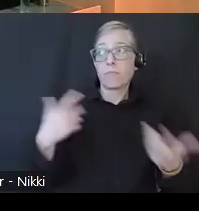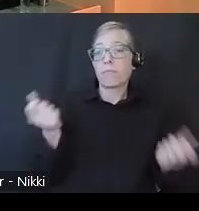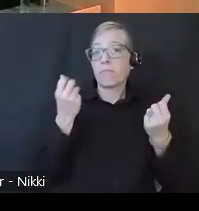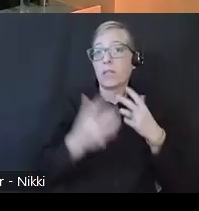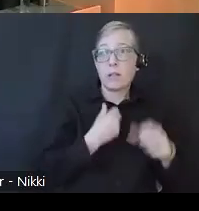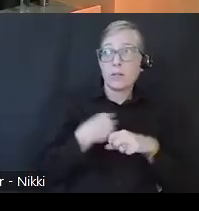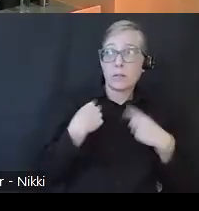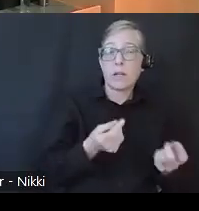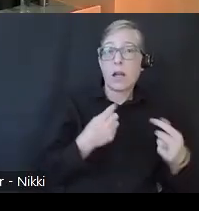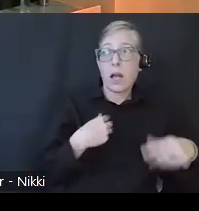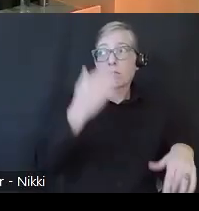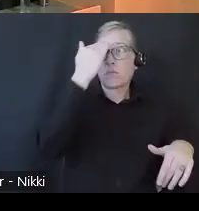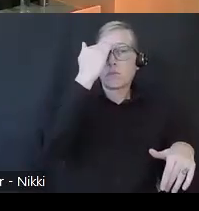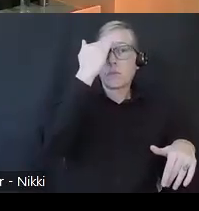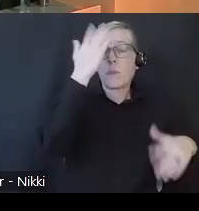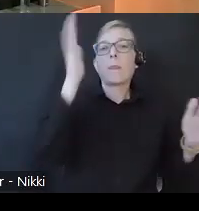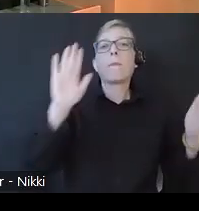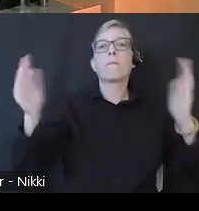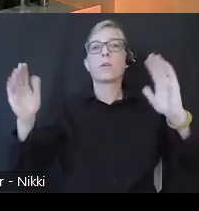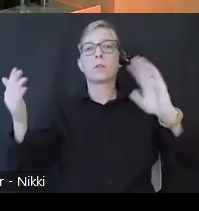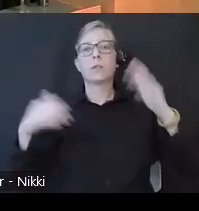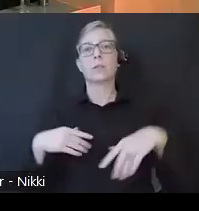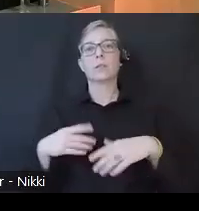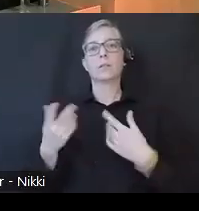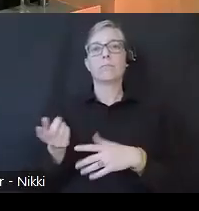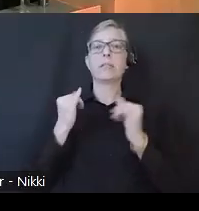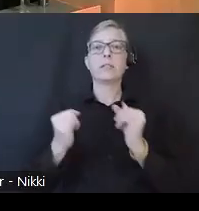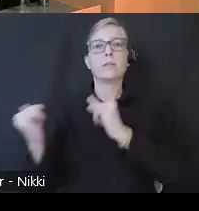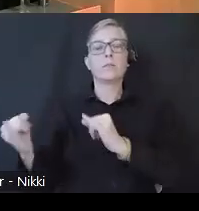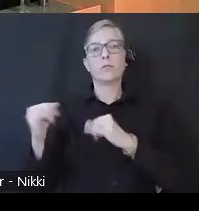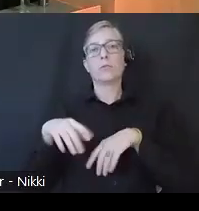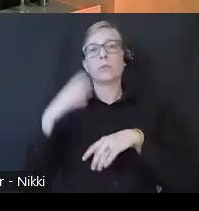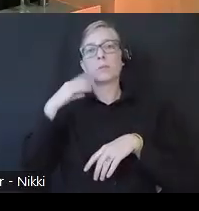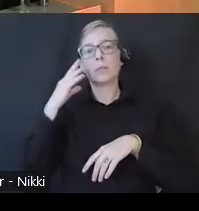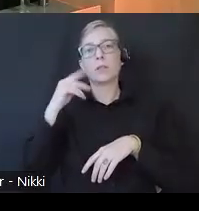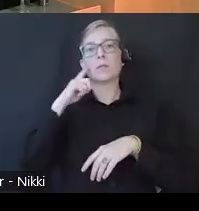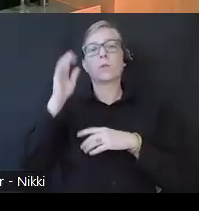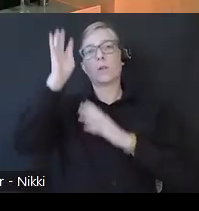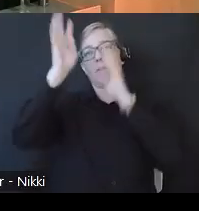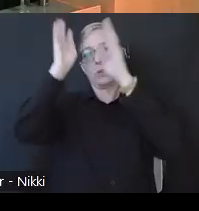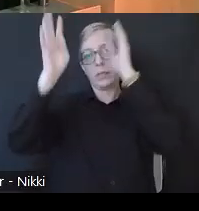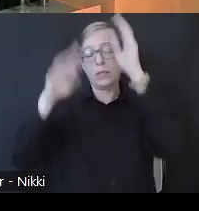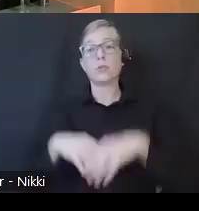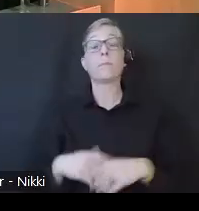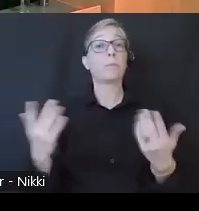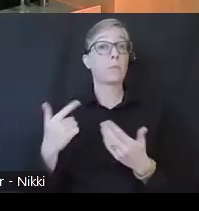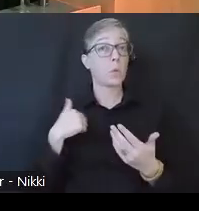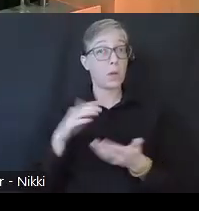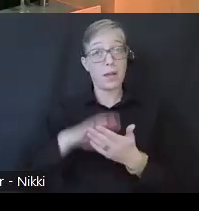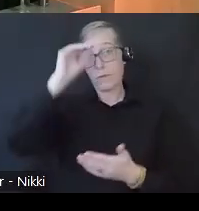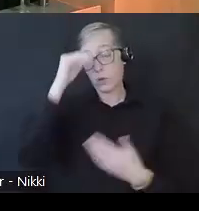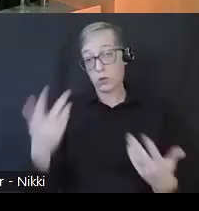versus having these individual experiences of hallucinations. And what I've learned is